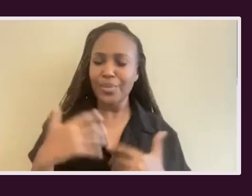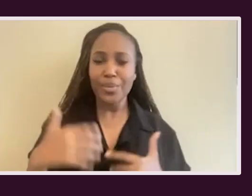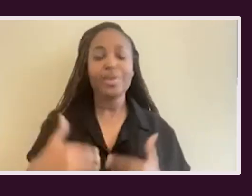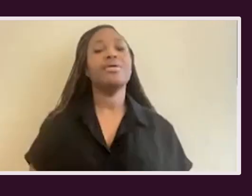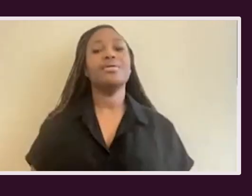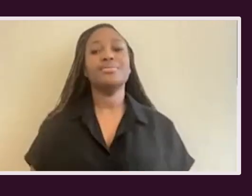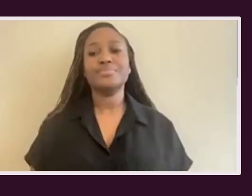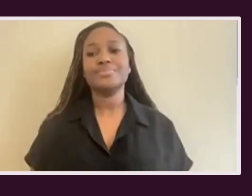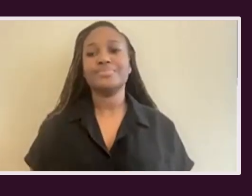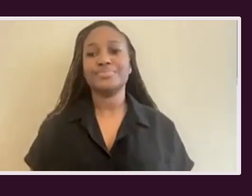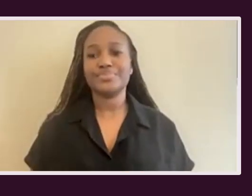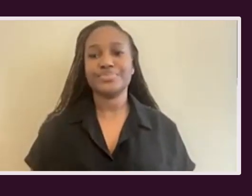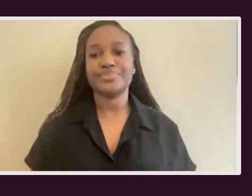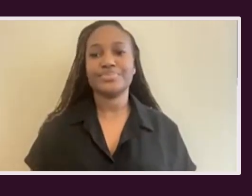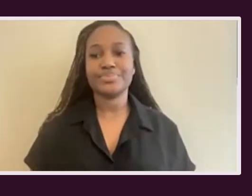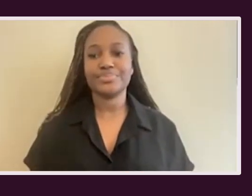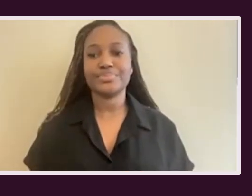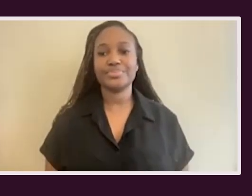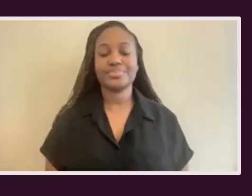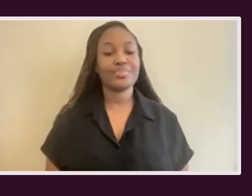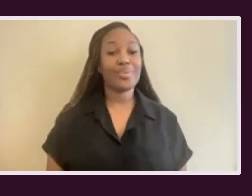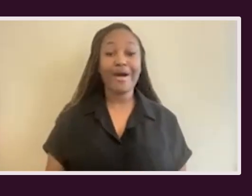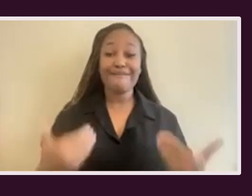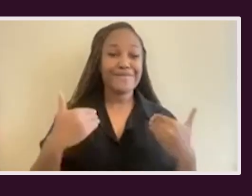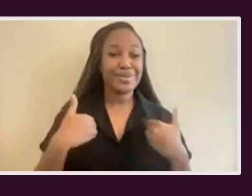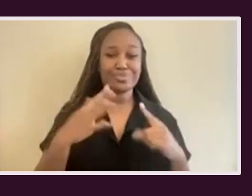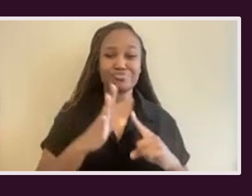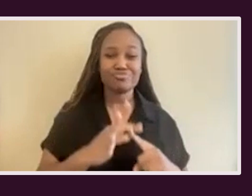out our very special